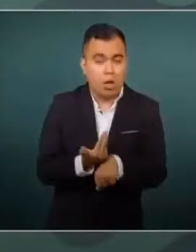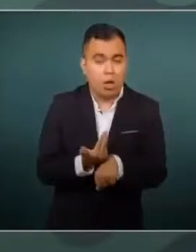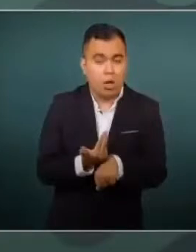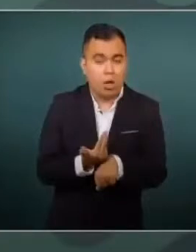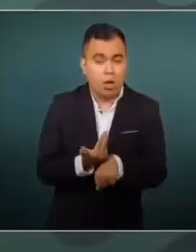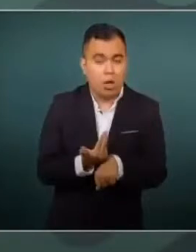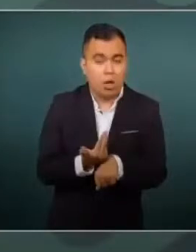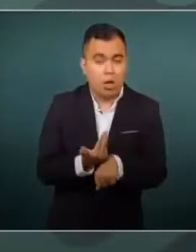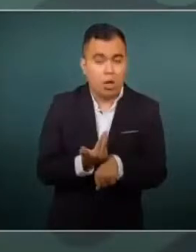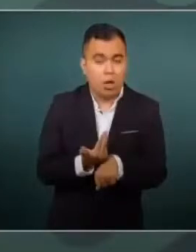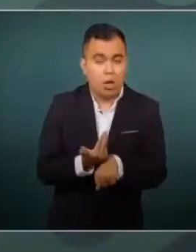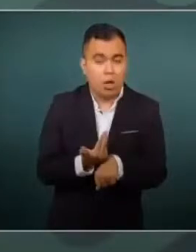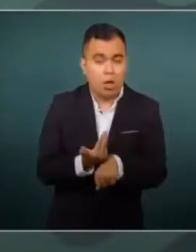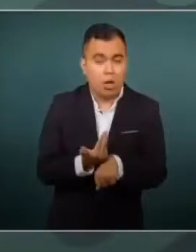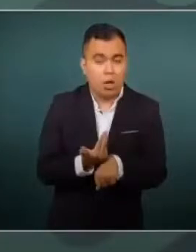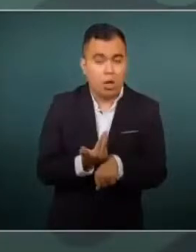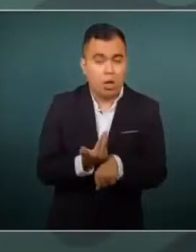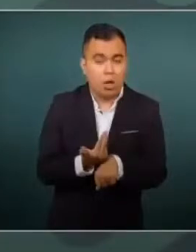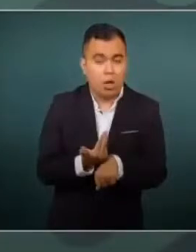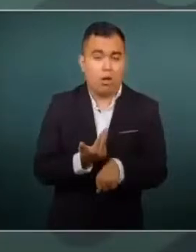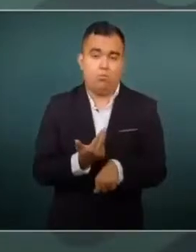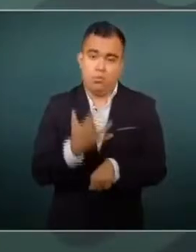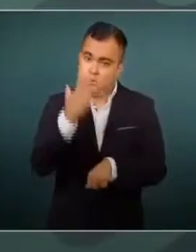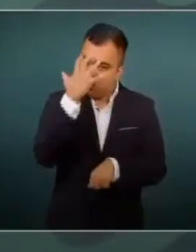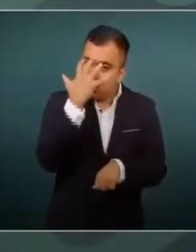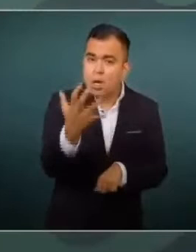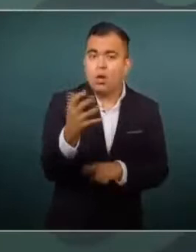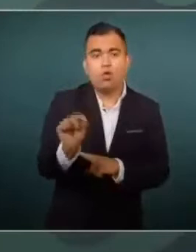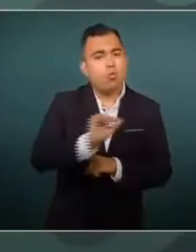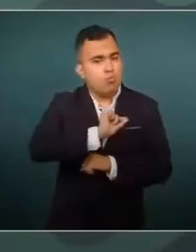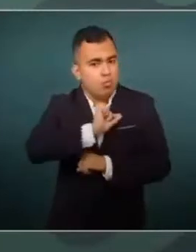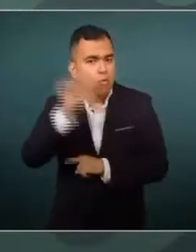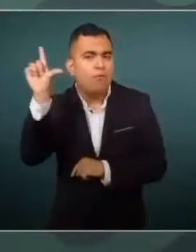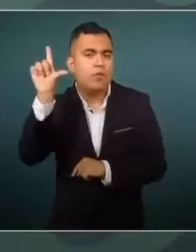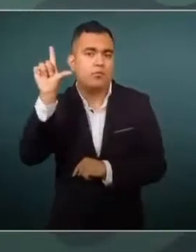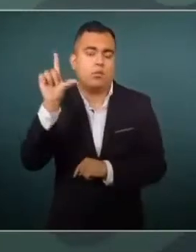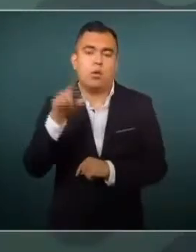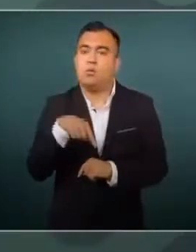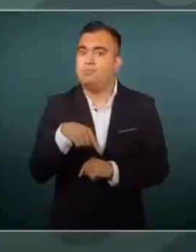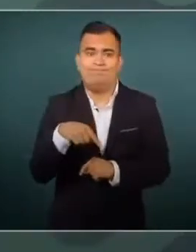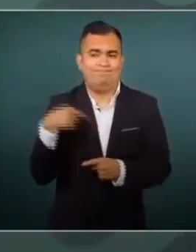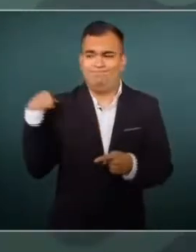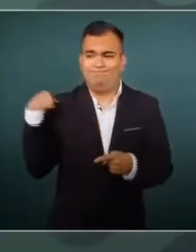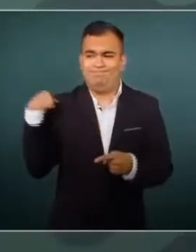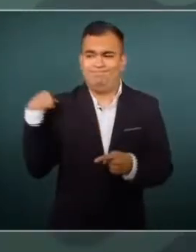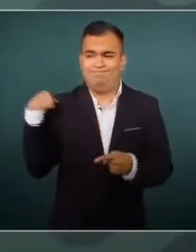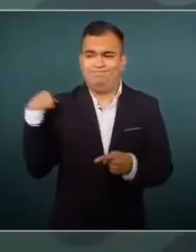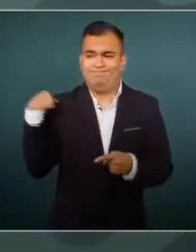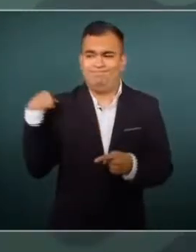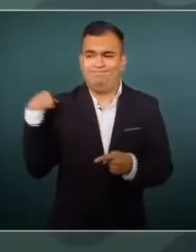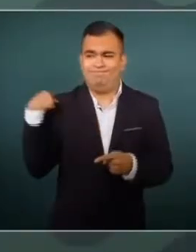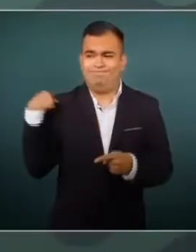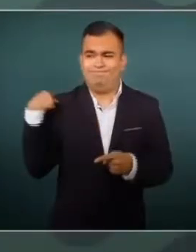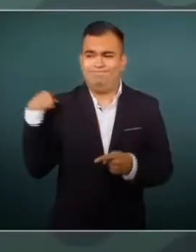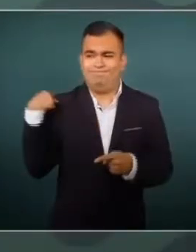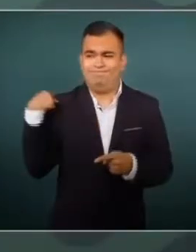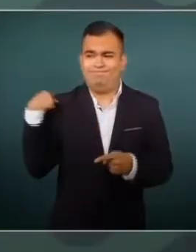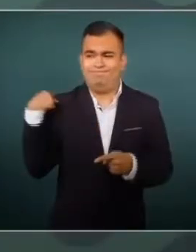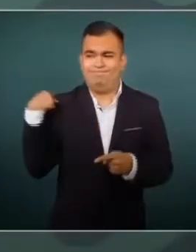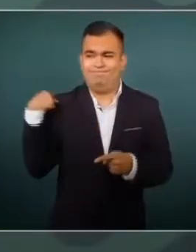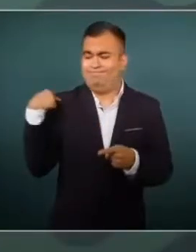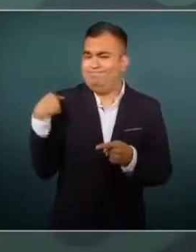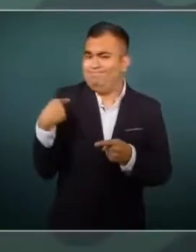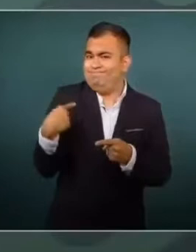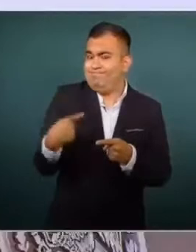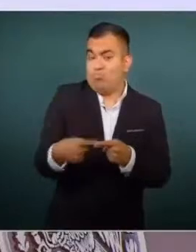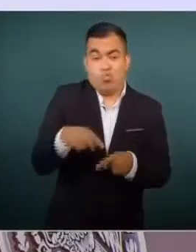very responsible, serious, and professional. Que nunca se había llevado a cabo. That had never taken place